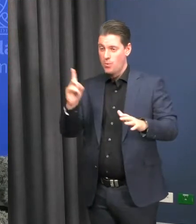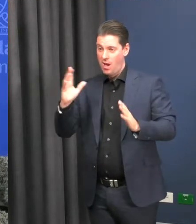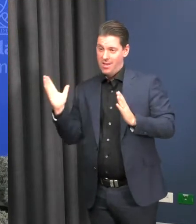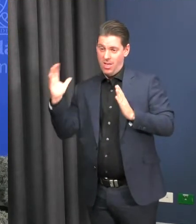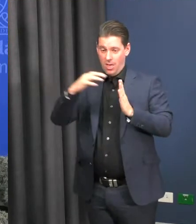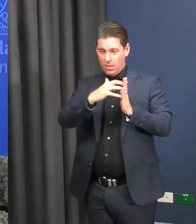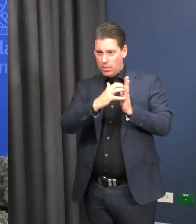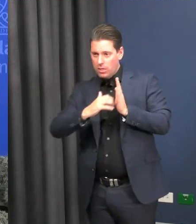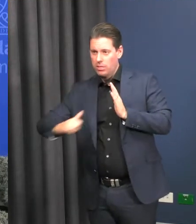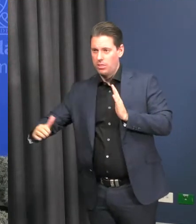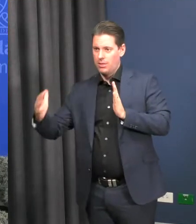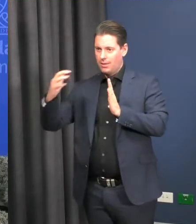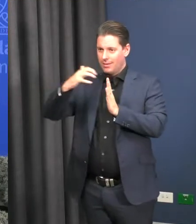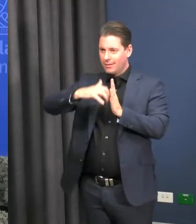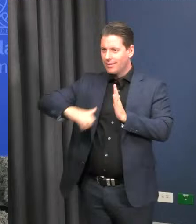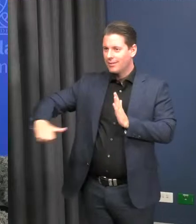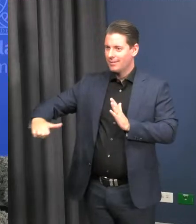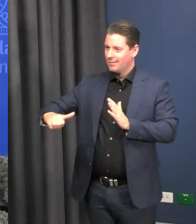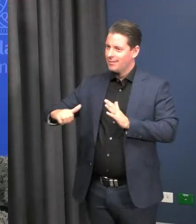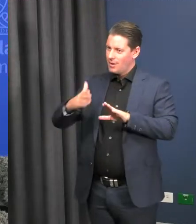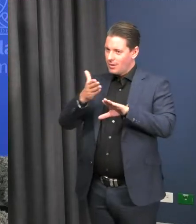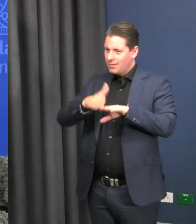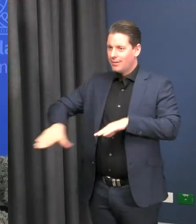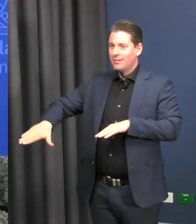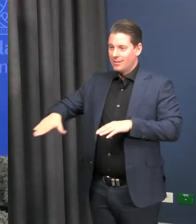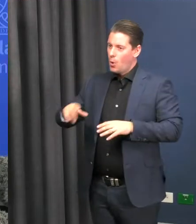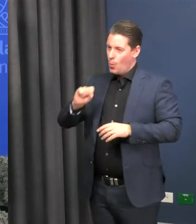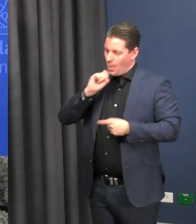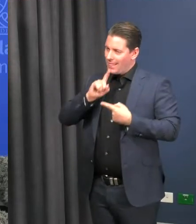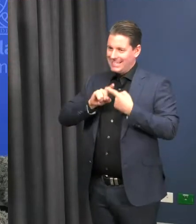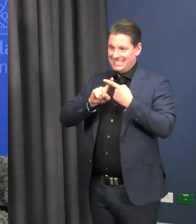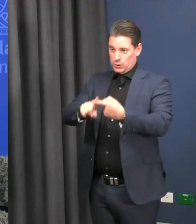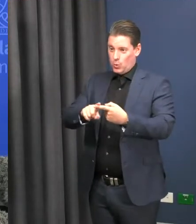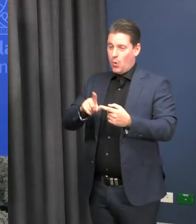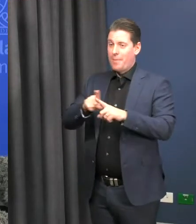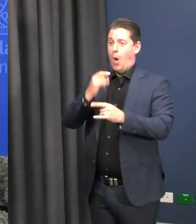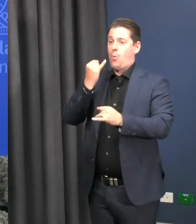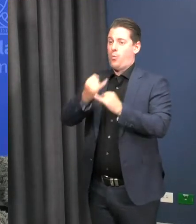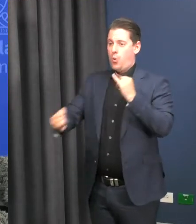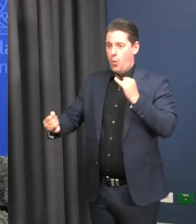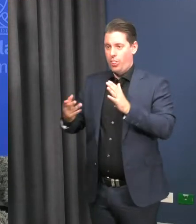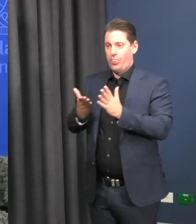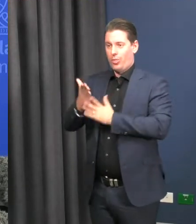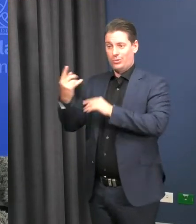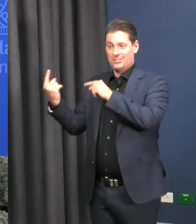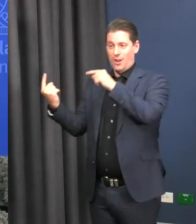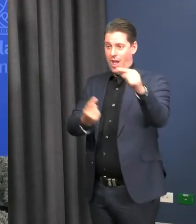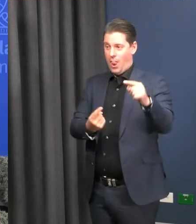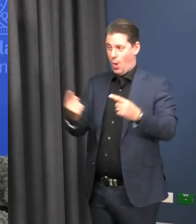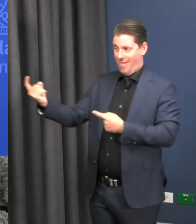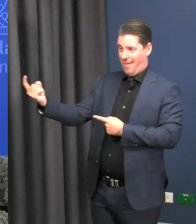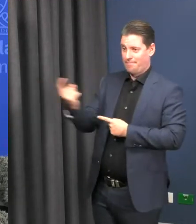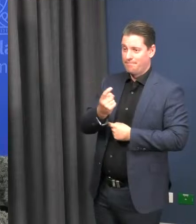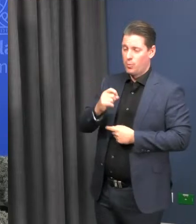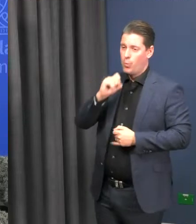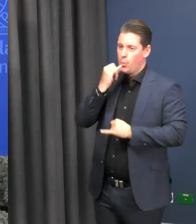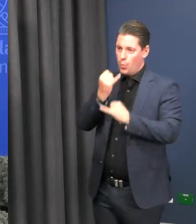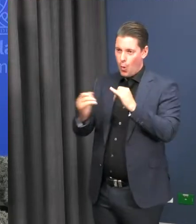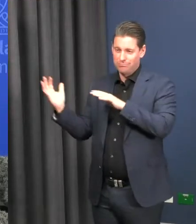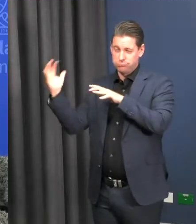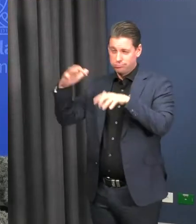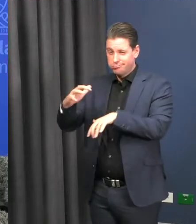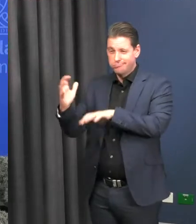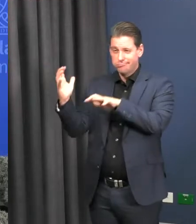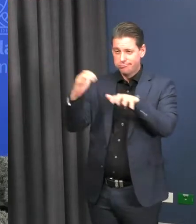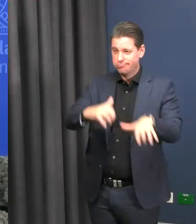inundation happening. This will continue and likely get worse as the system approaches and makes landfall. A